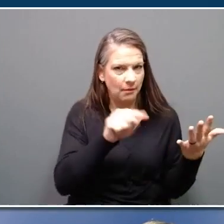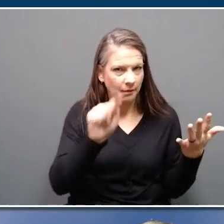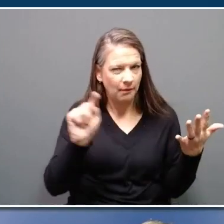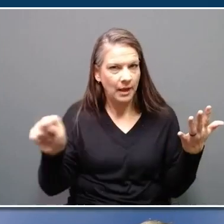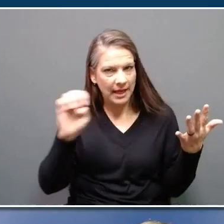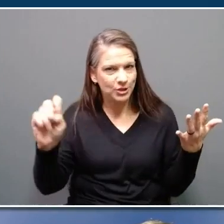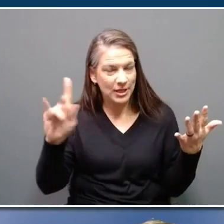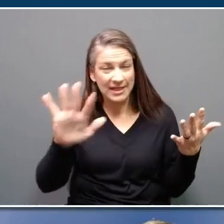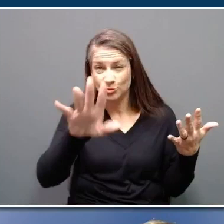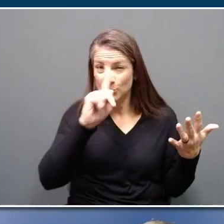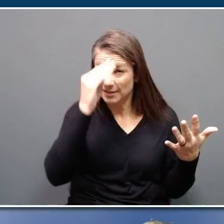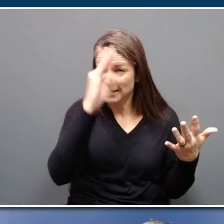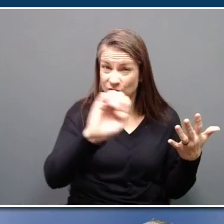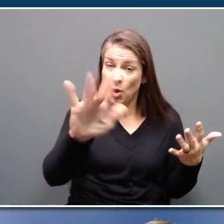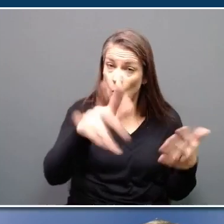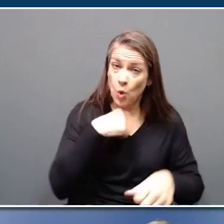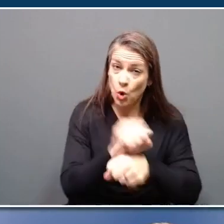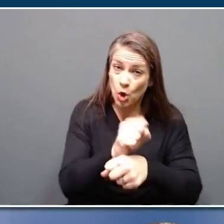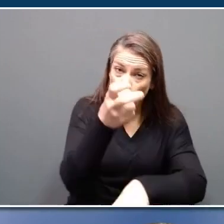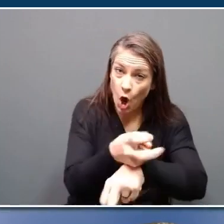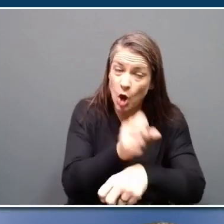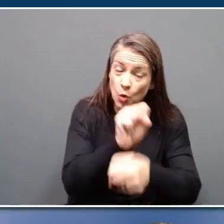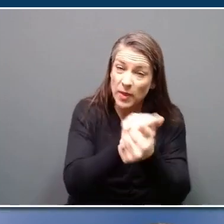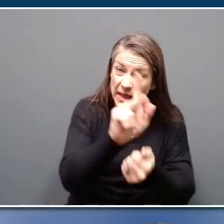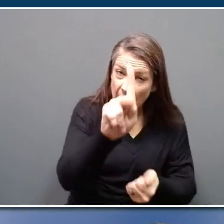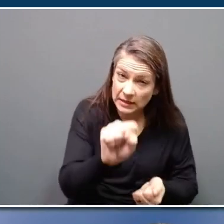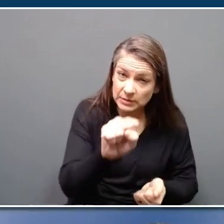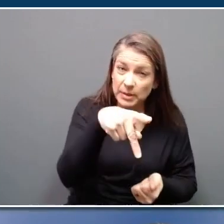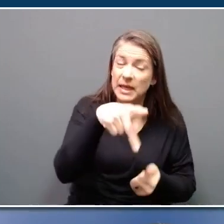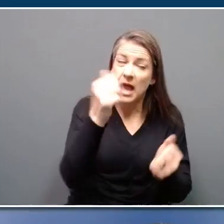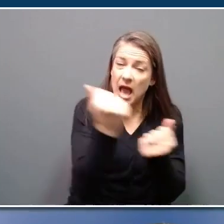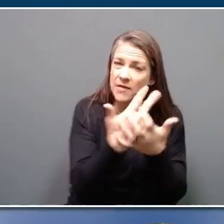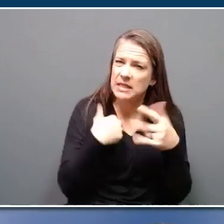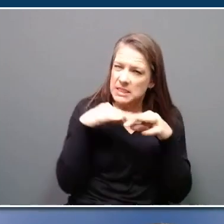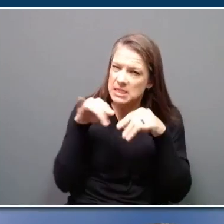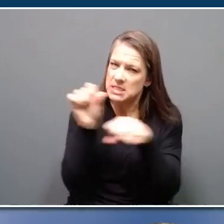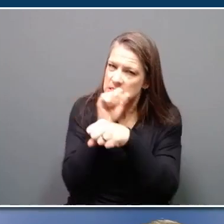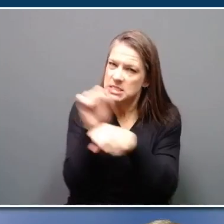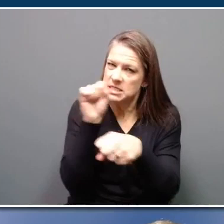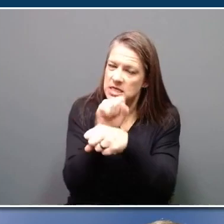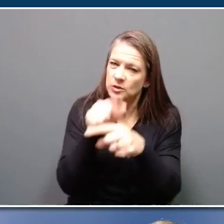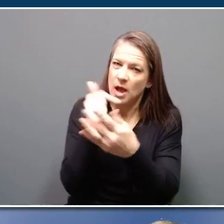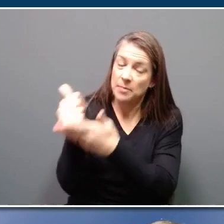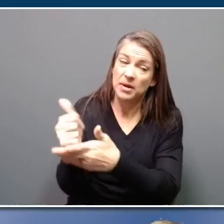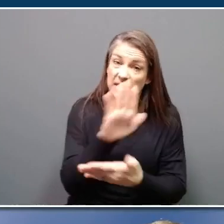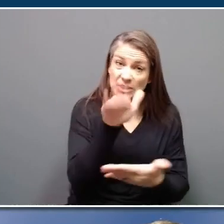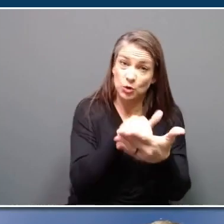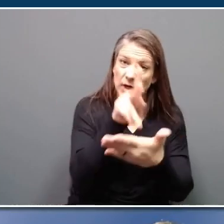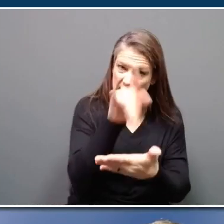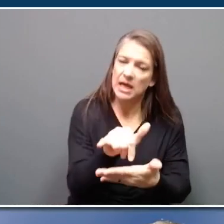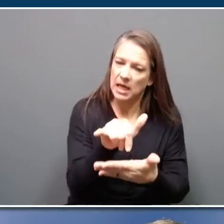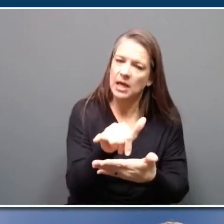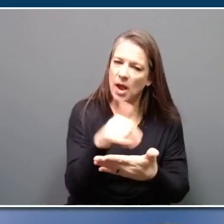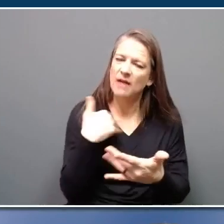as we can with transportation, with KSP, and with all of our different groups. But Central Kentucky is going to get more of the